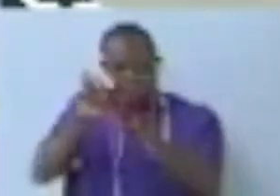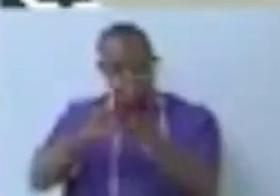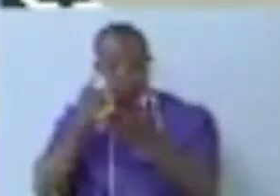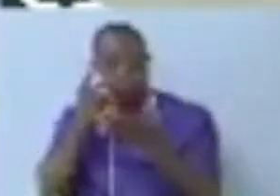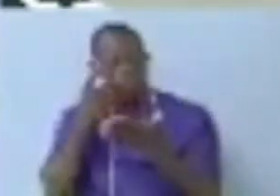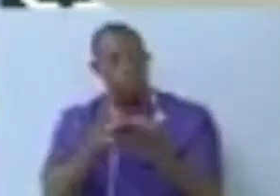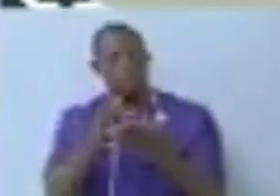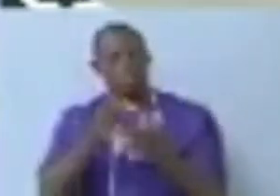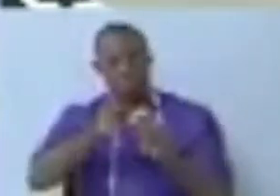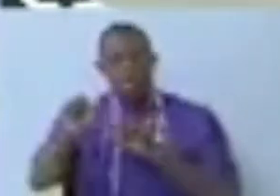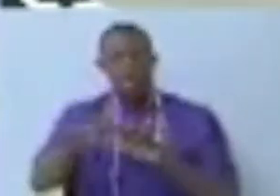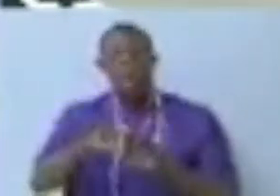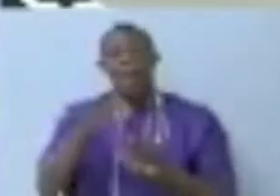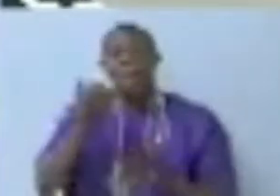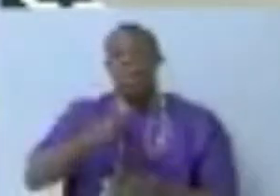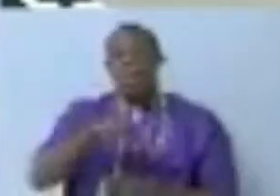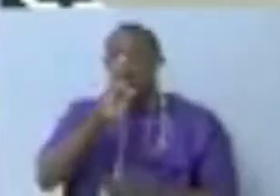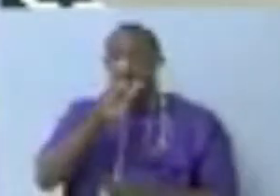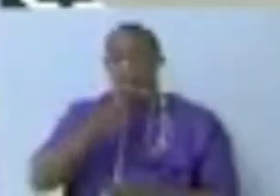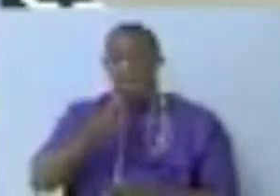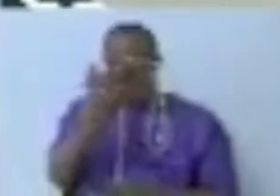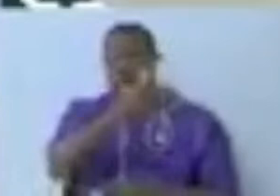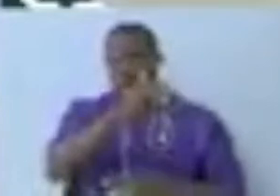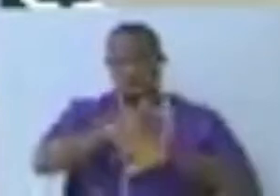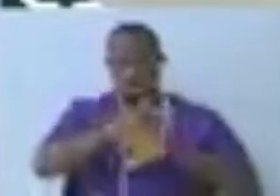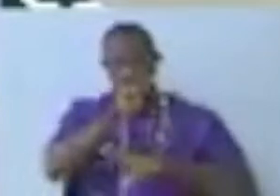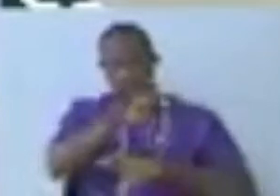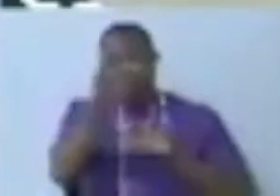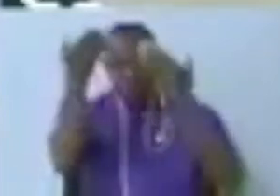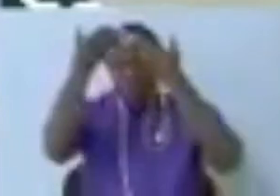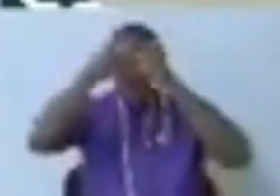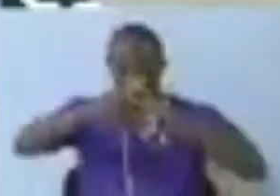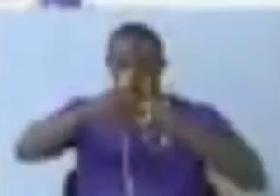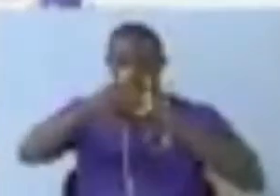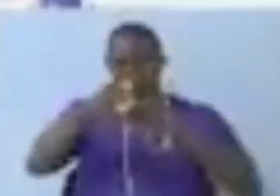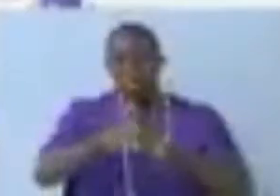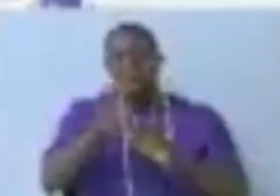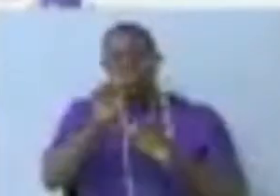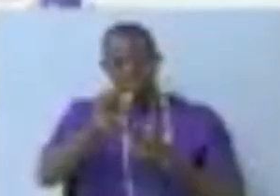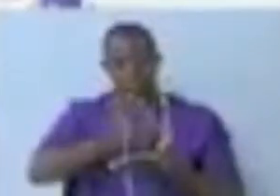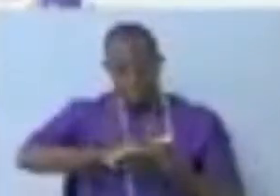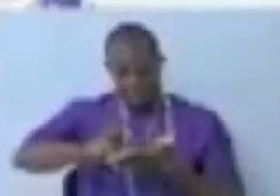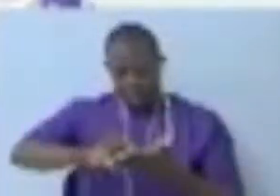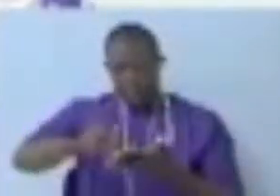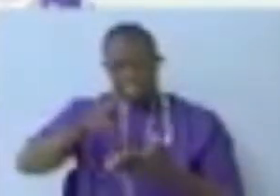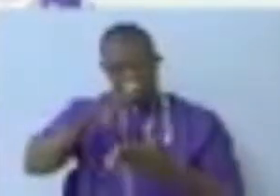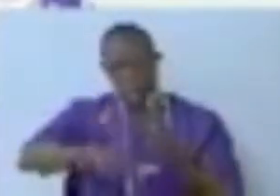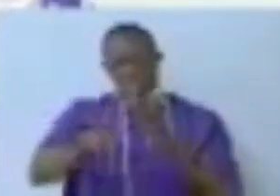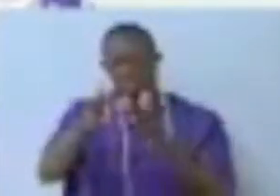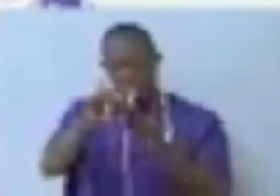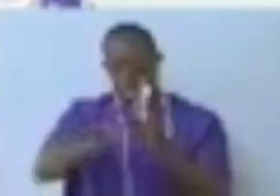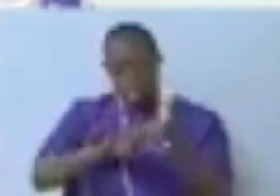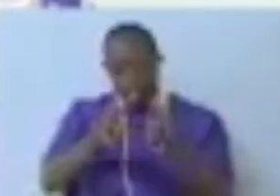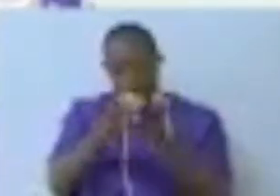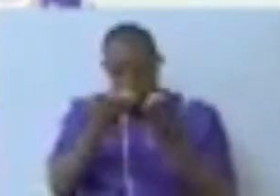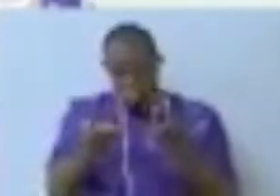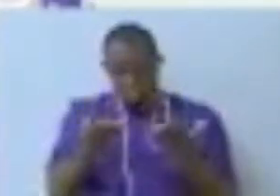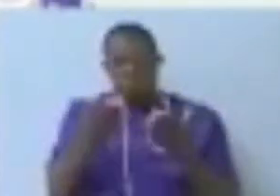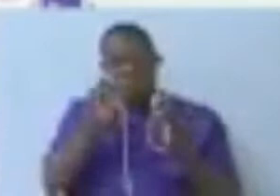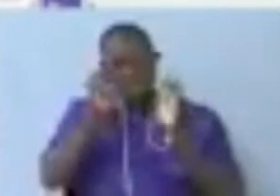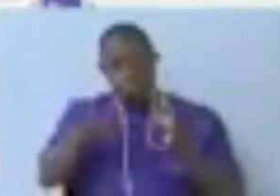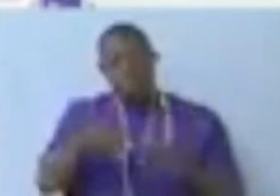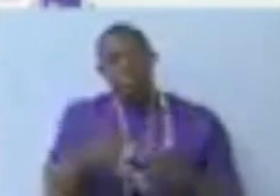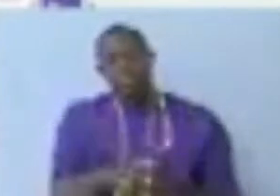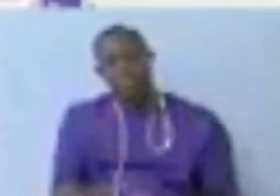wolto ajibeba. Those who were there on that particular night. Mol miare ko lebije wo suto ni. It will be recorded in the register. Bebe tara sefero ela buko